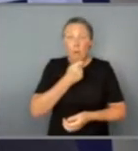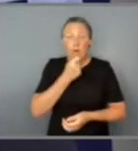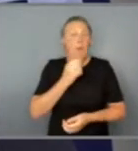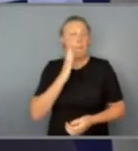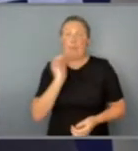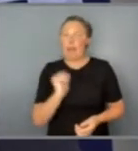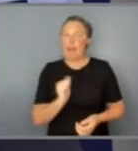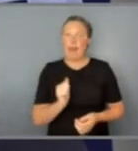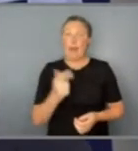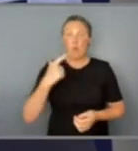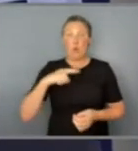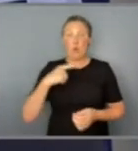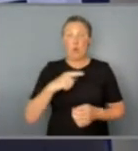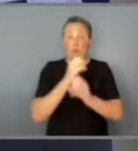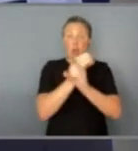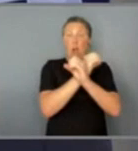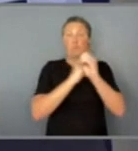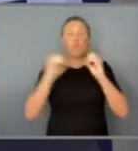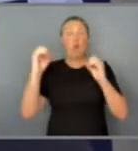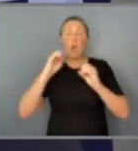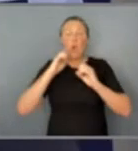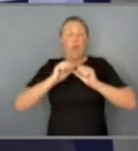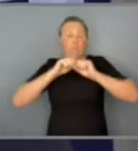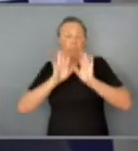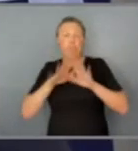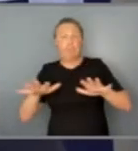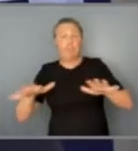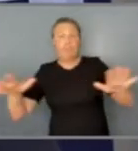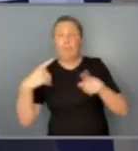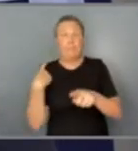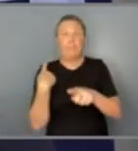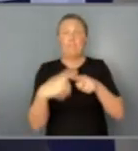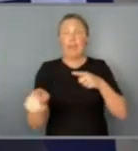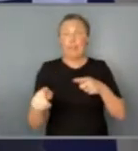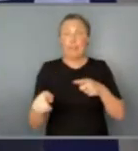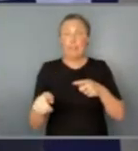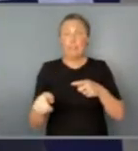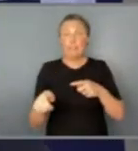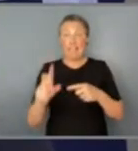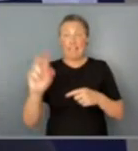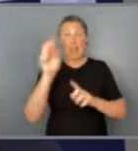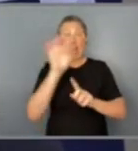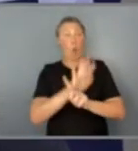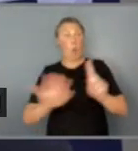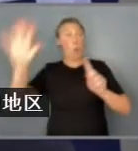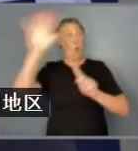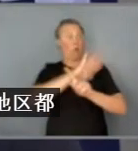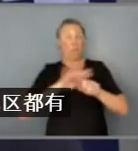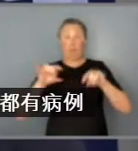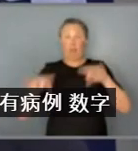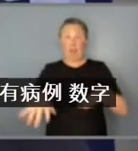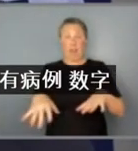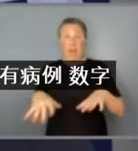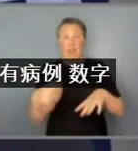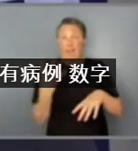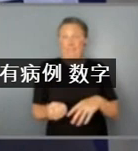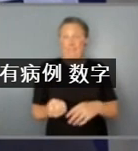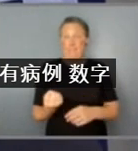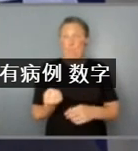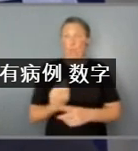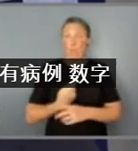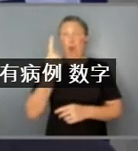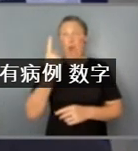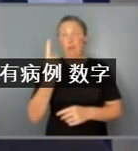fast, and there is a case at least in every single state and territory. In New South Wales and Victoria, the case numbers are much